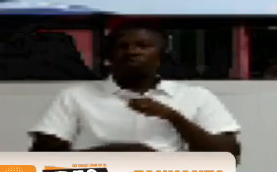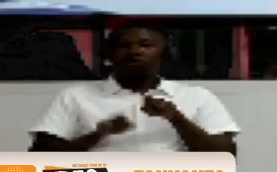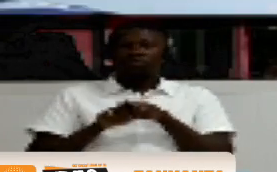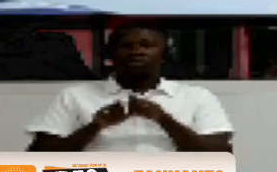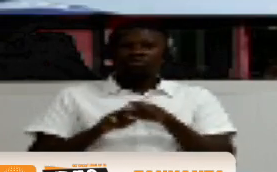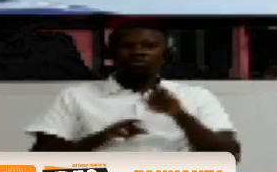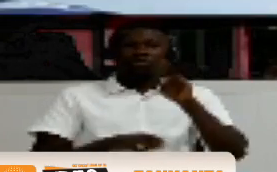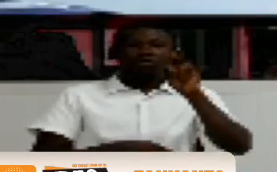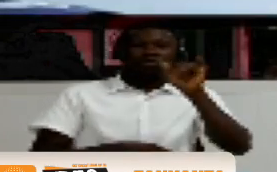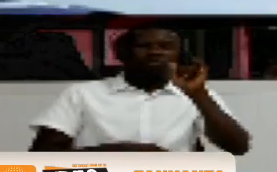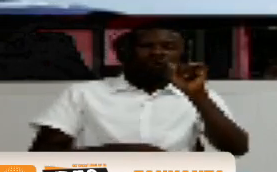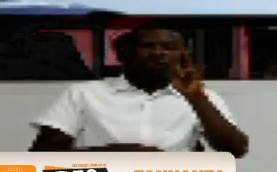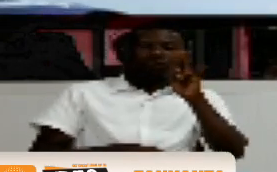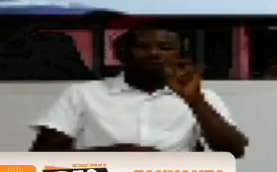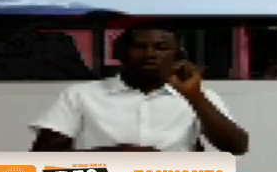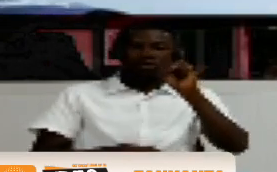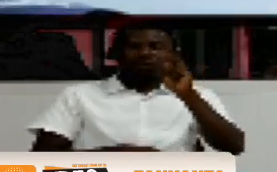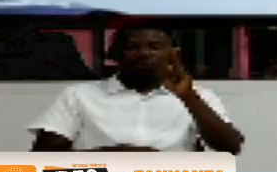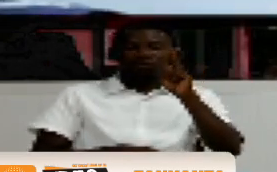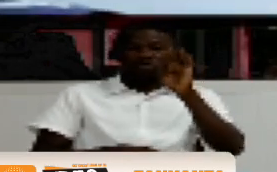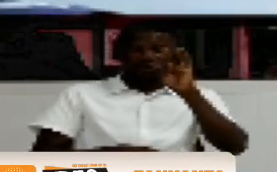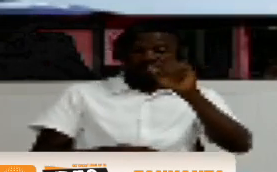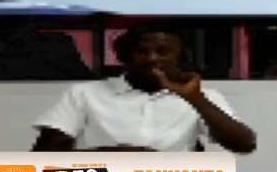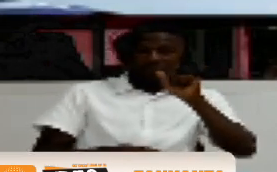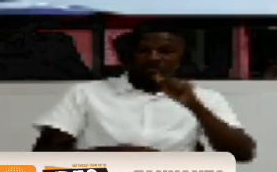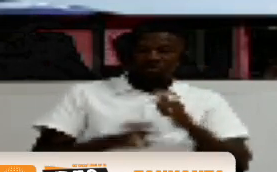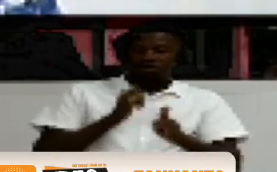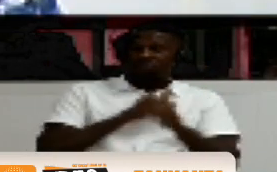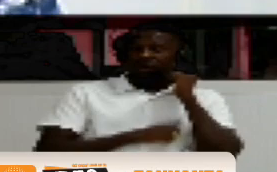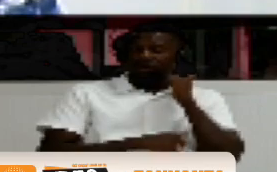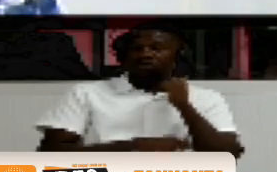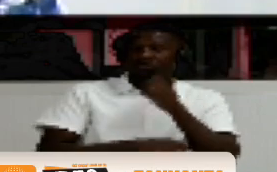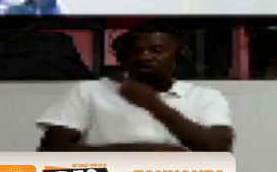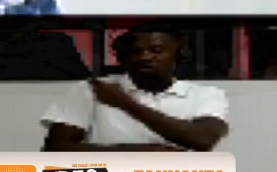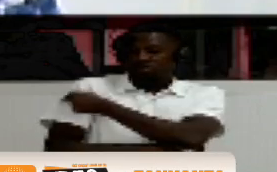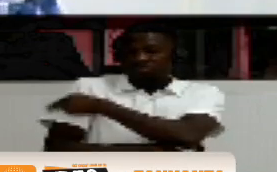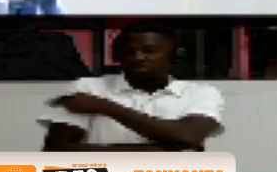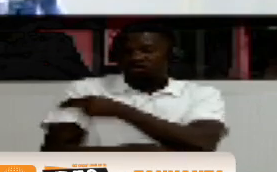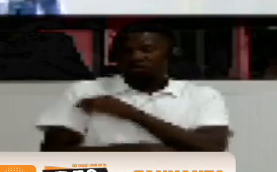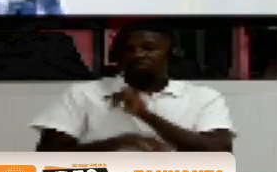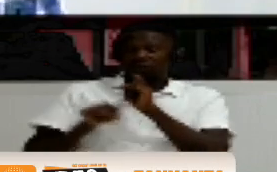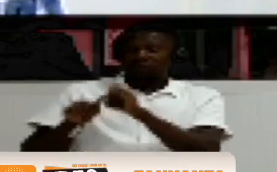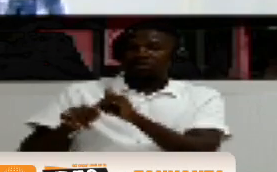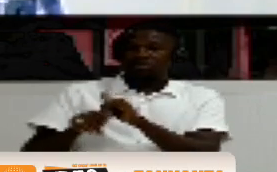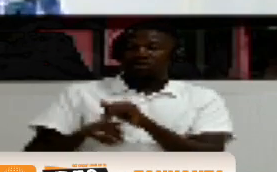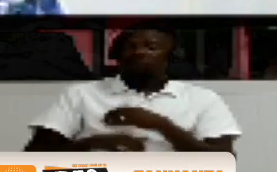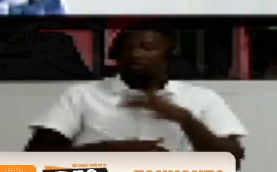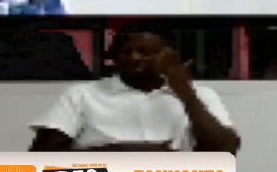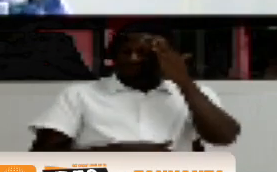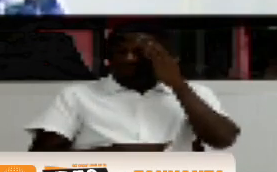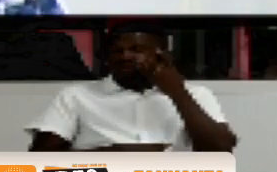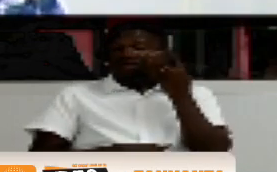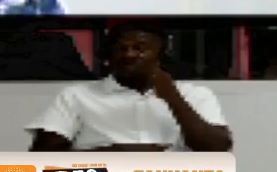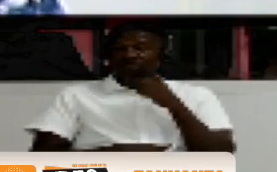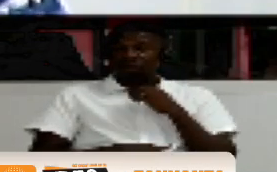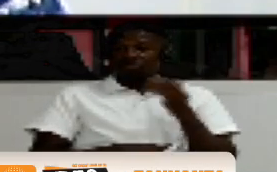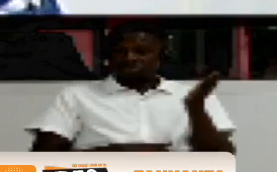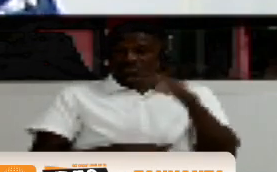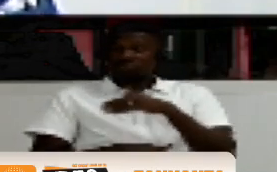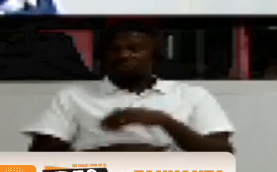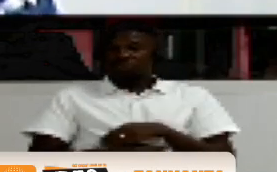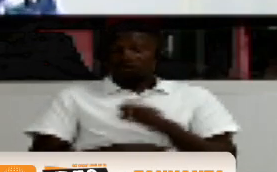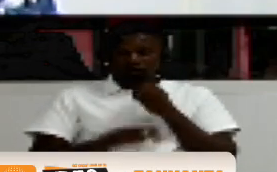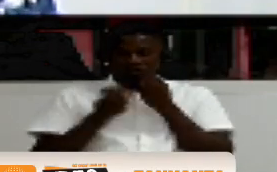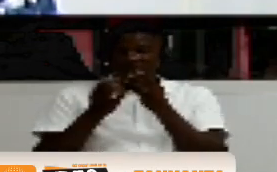back to the hospital and readmitted there. I know if he comes, he will say something. Yusufa, oh